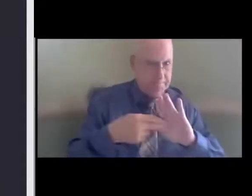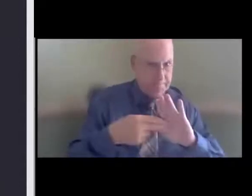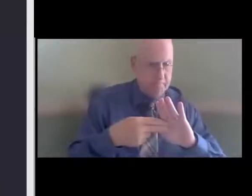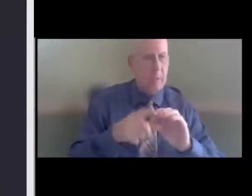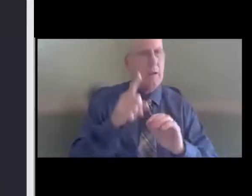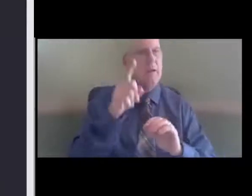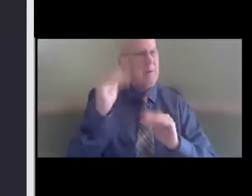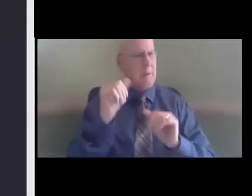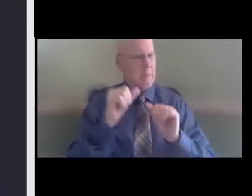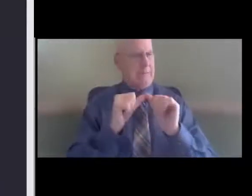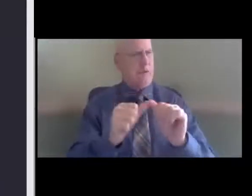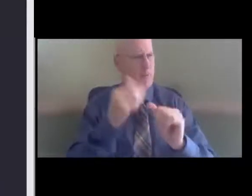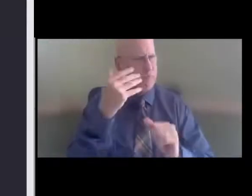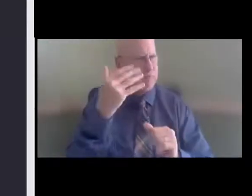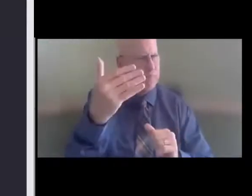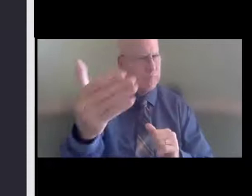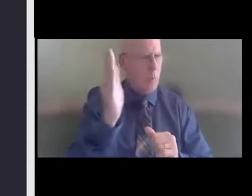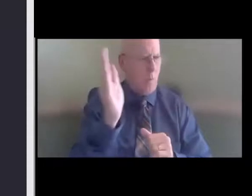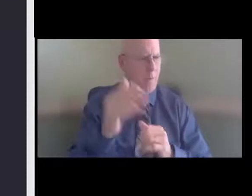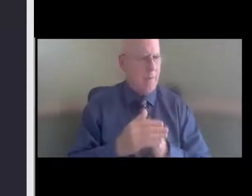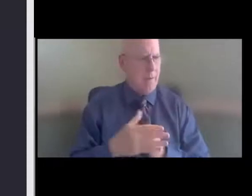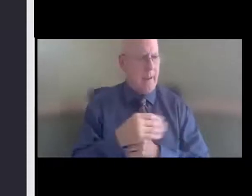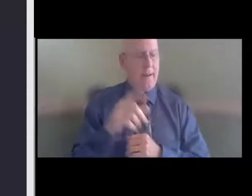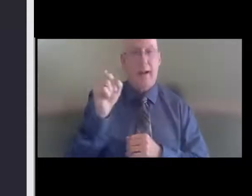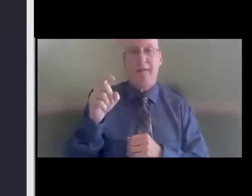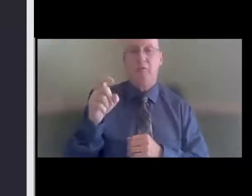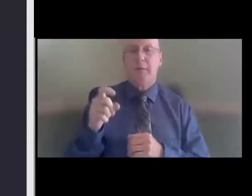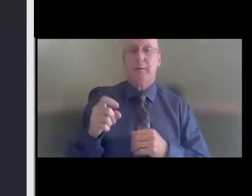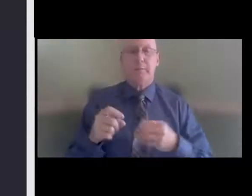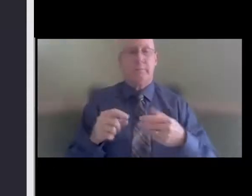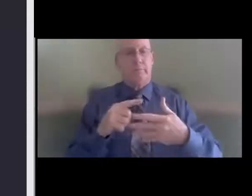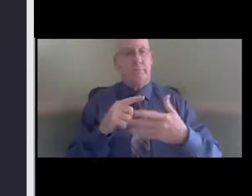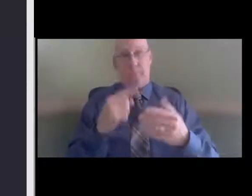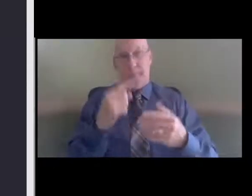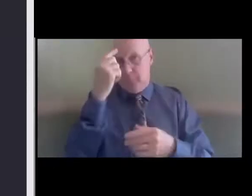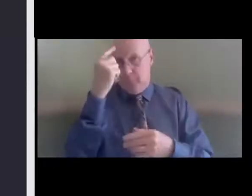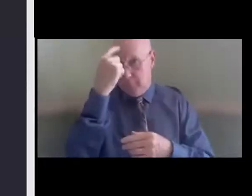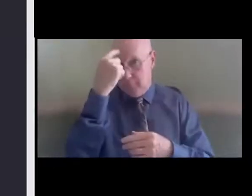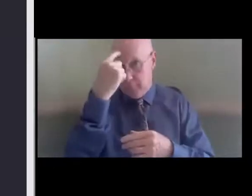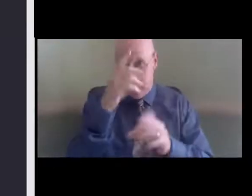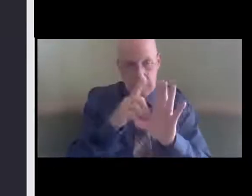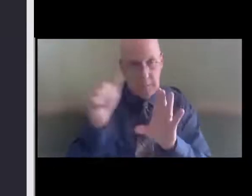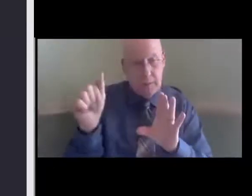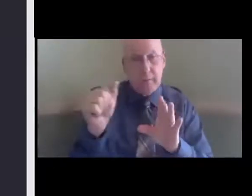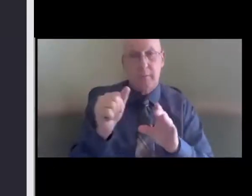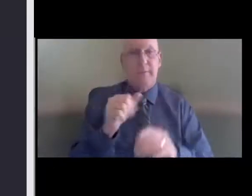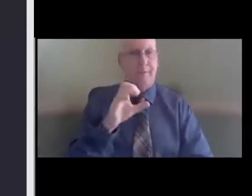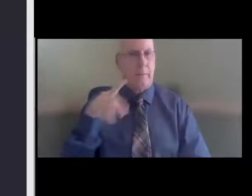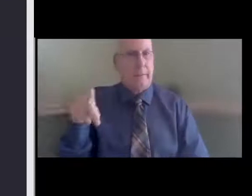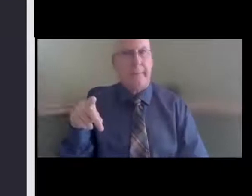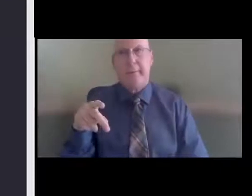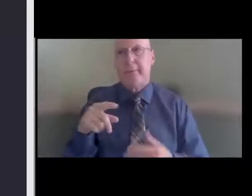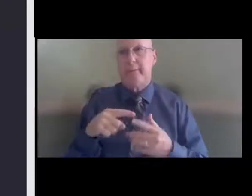continue indefinitely, and has to be one of either an intellectual disability, cerebral